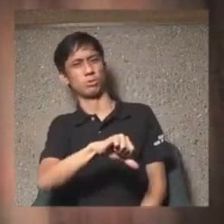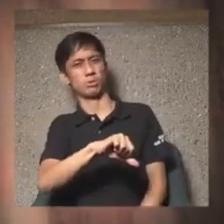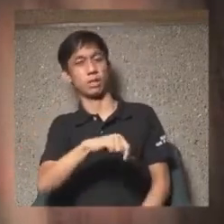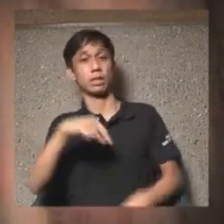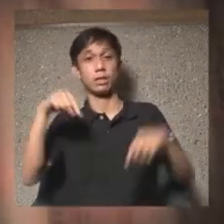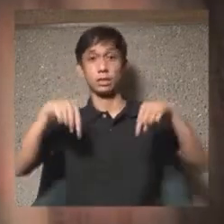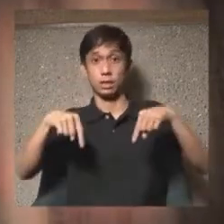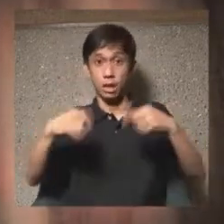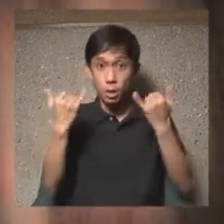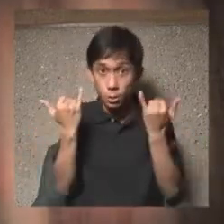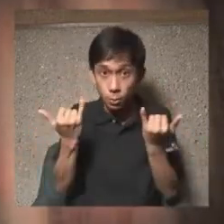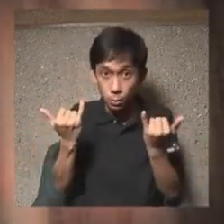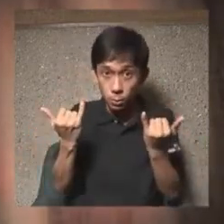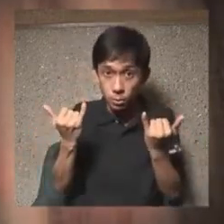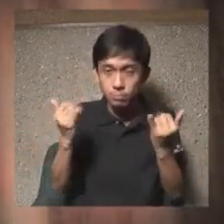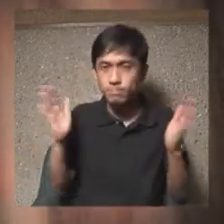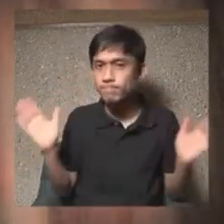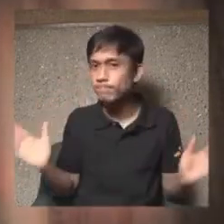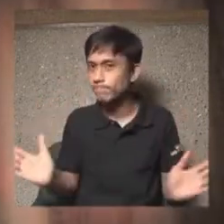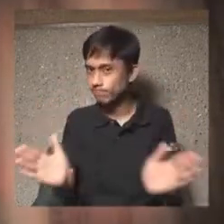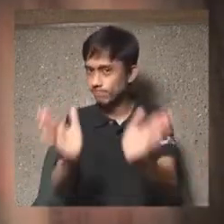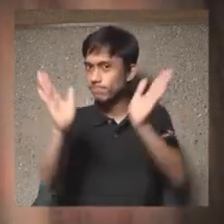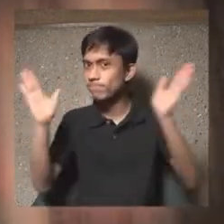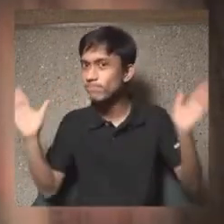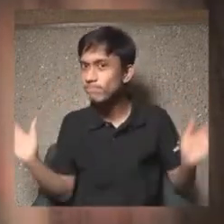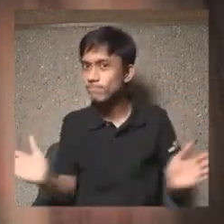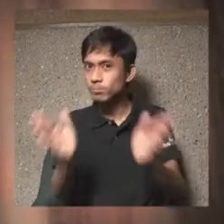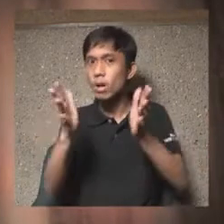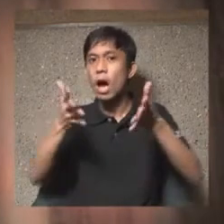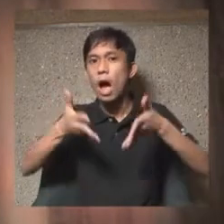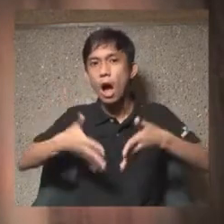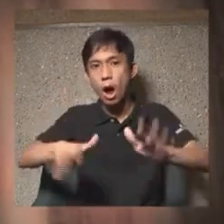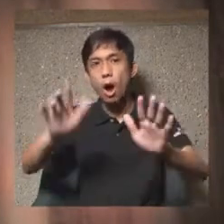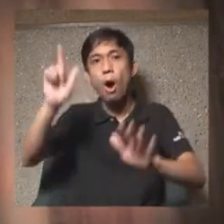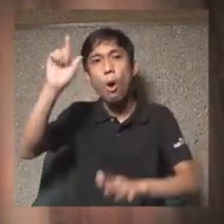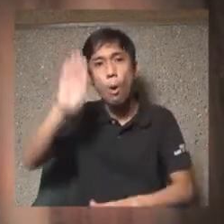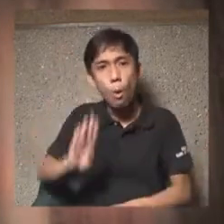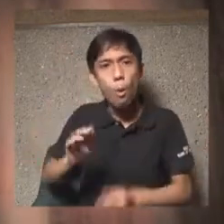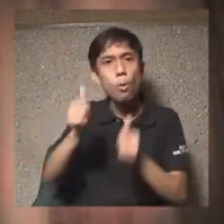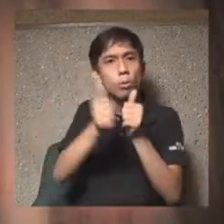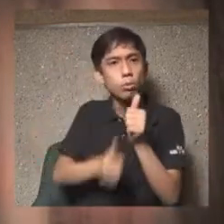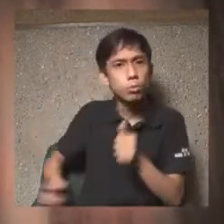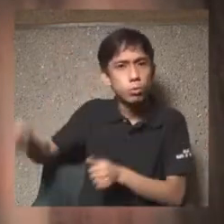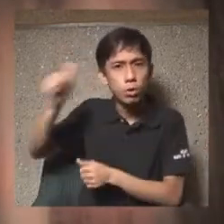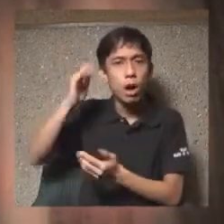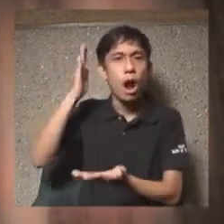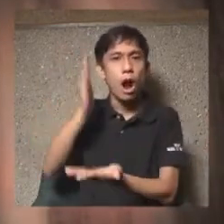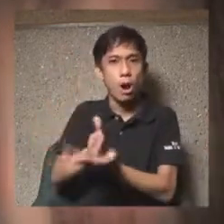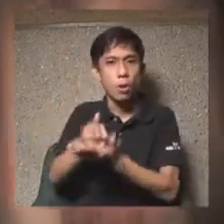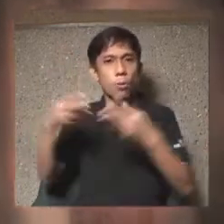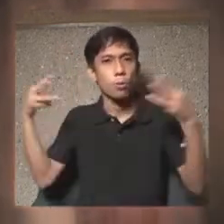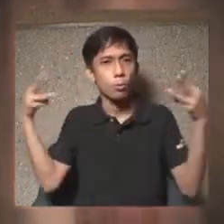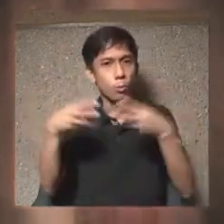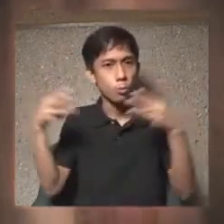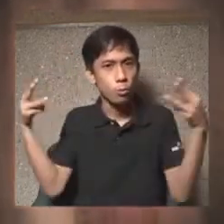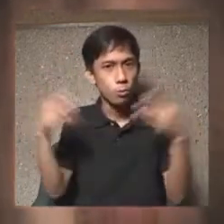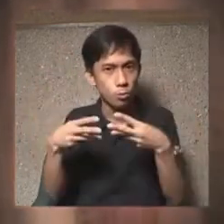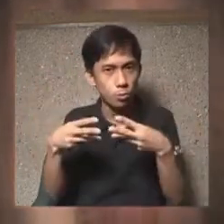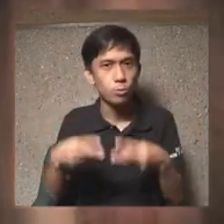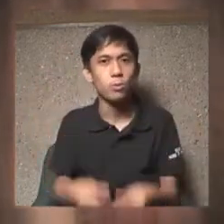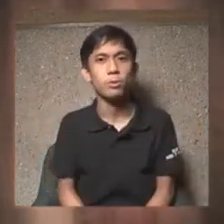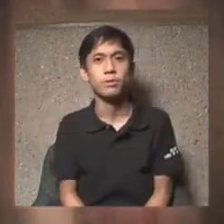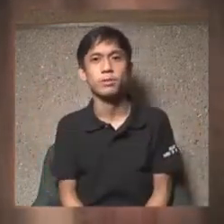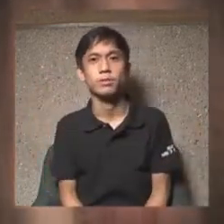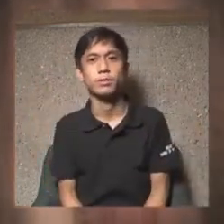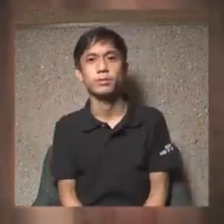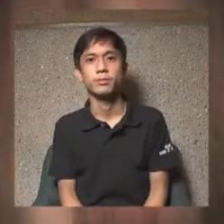let God win. Stop fighting. Because we all, when we fight, we end up getting wounded. And we also hurt